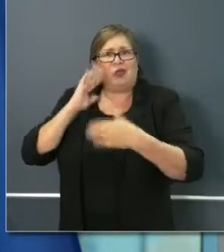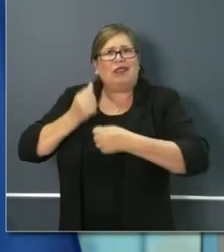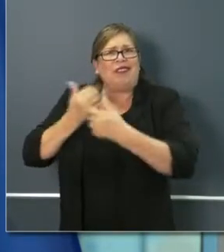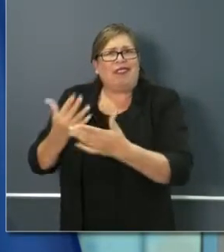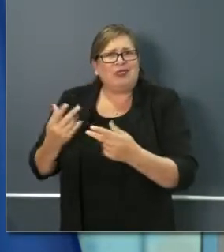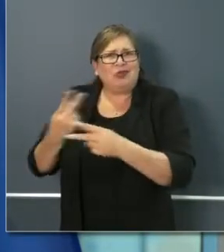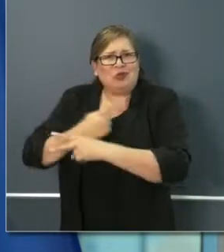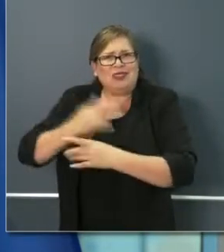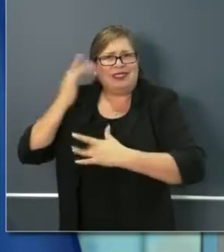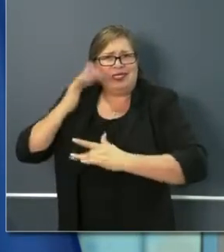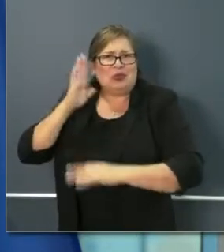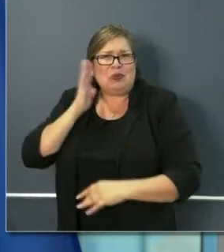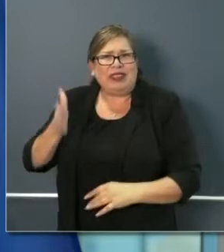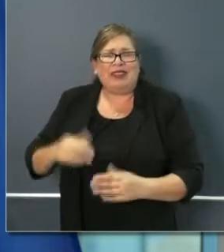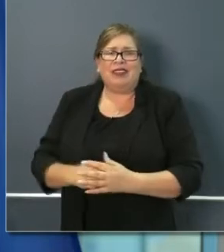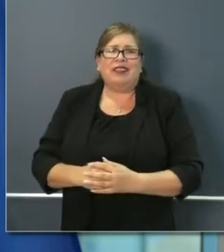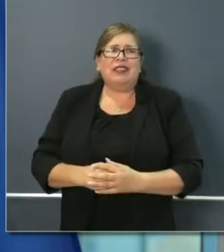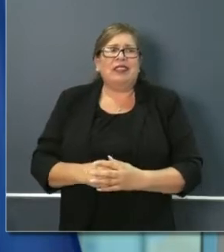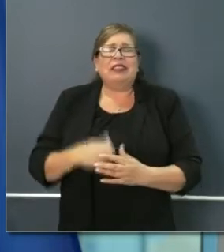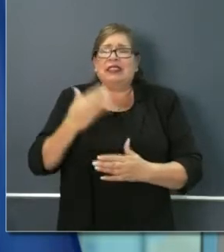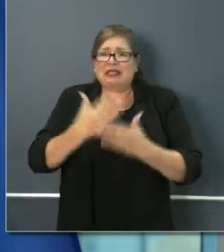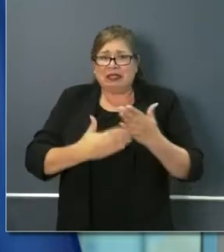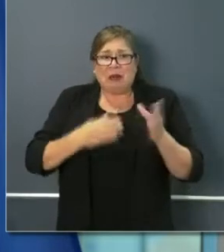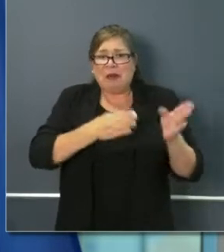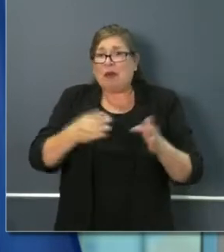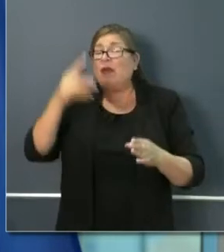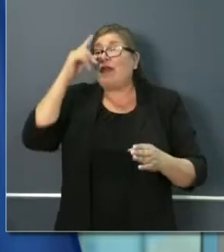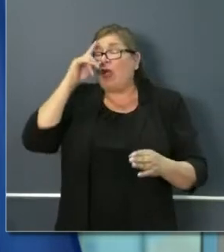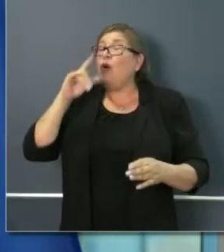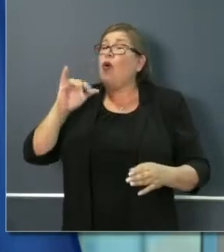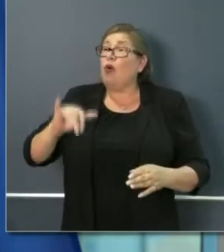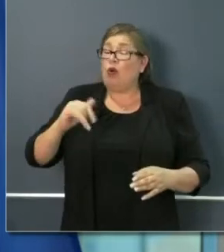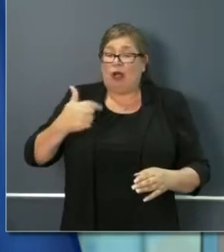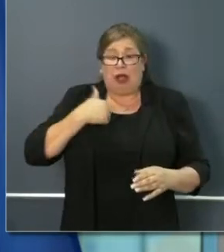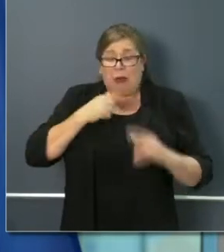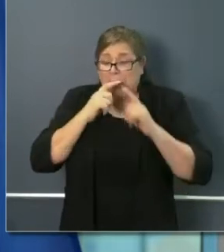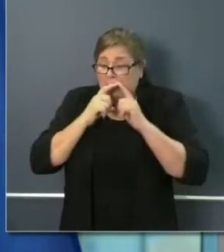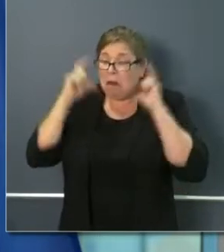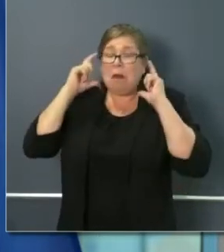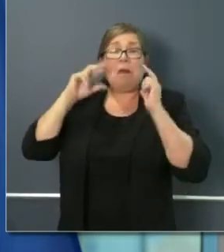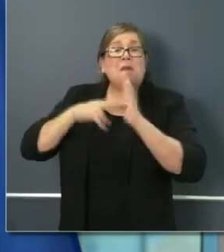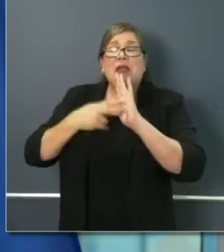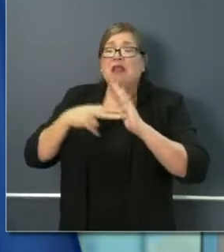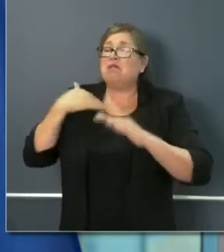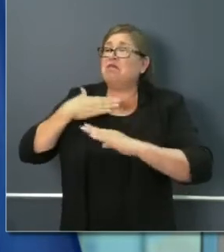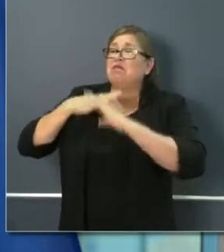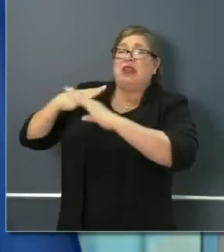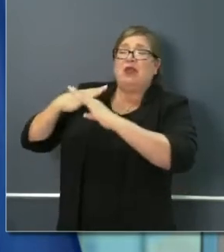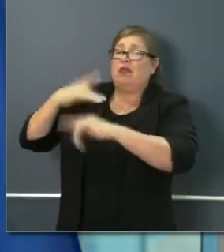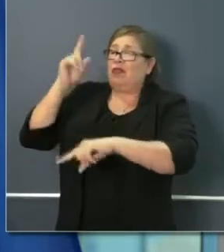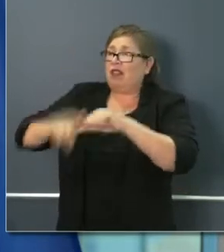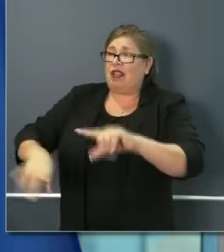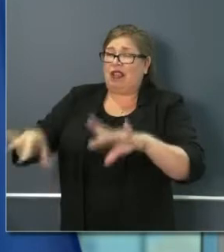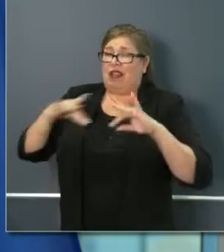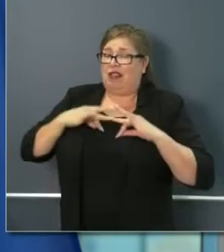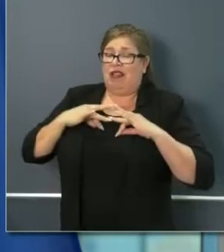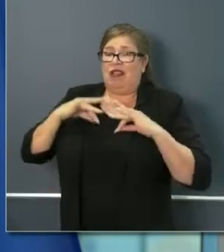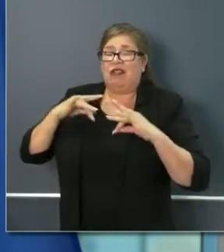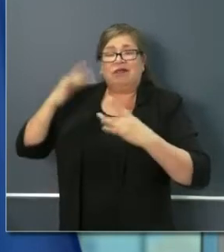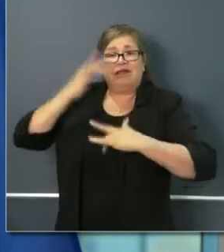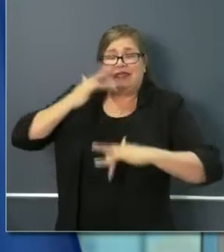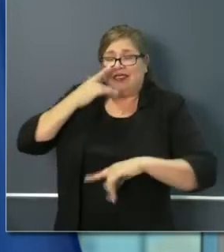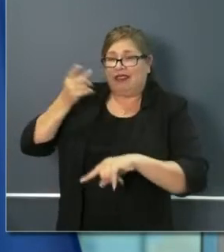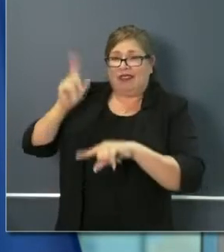getting the wrong kind of impression that somehow now they're absolutely immune from contracting the virus and the